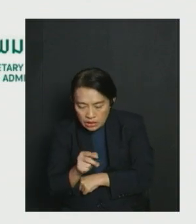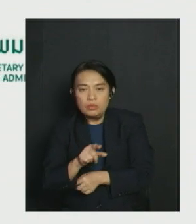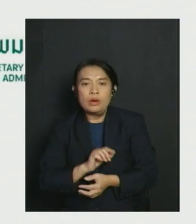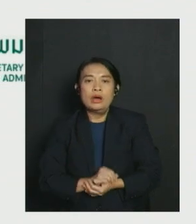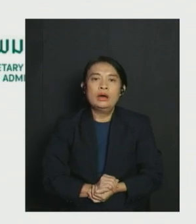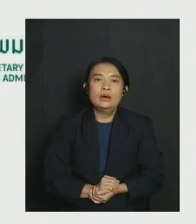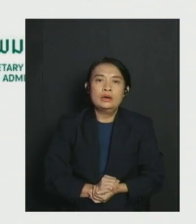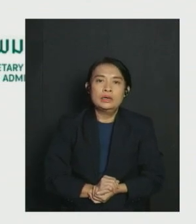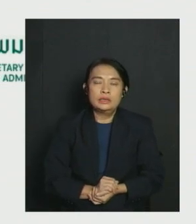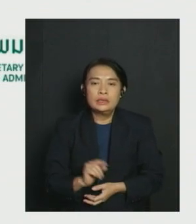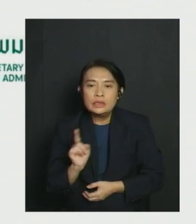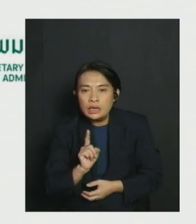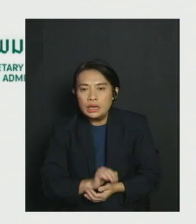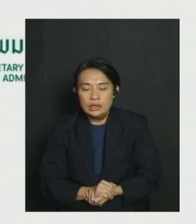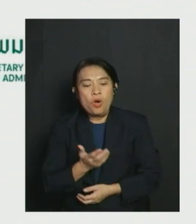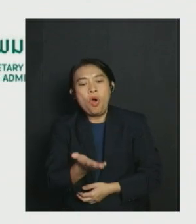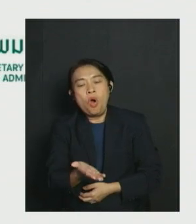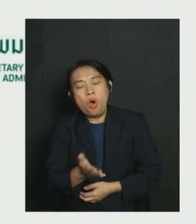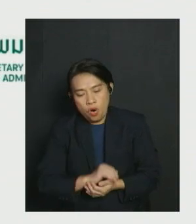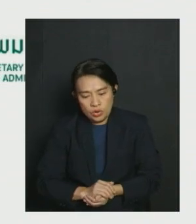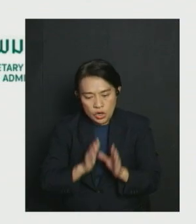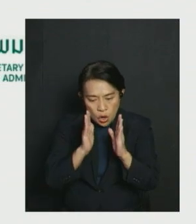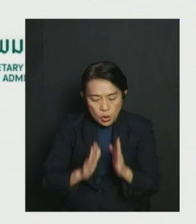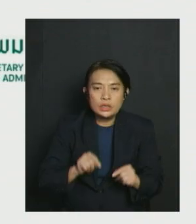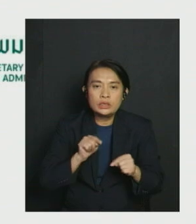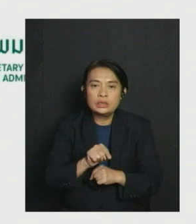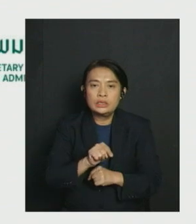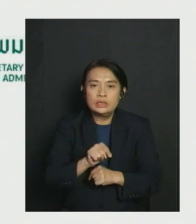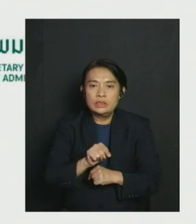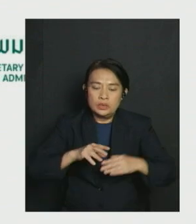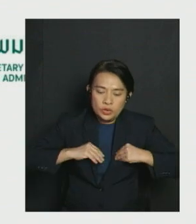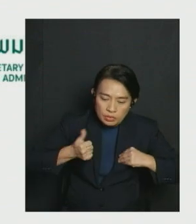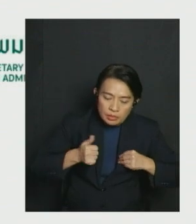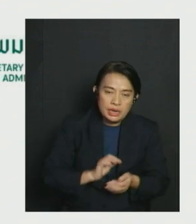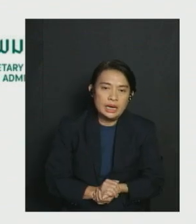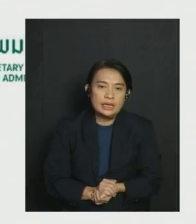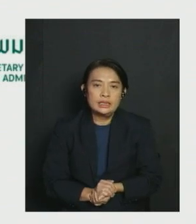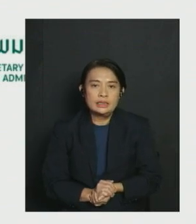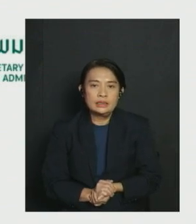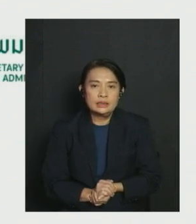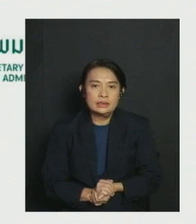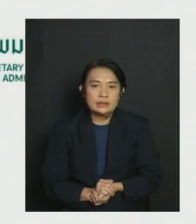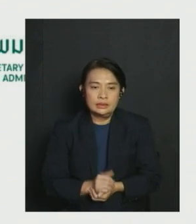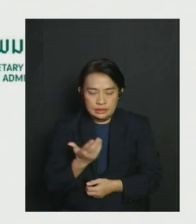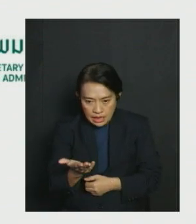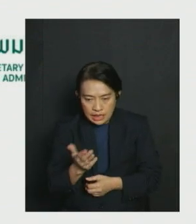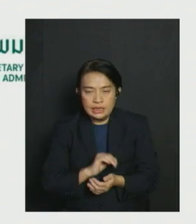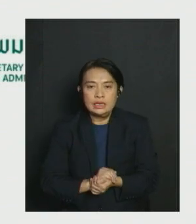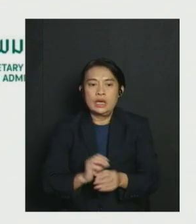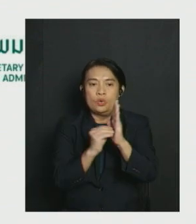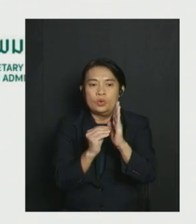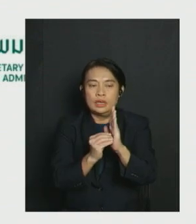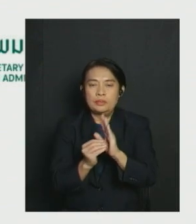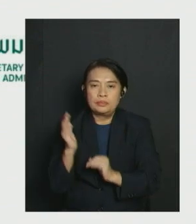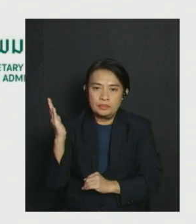trust department, this is the trust organization that you can rely on. So it will be very